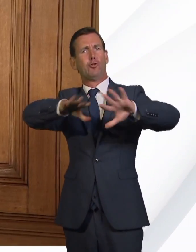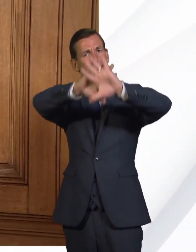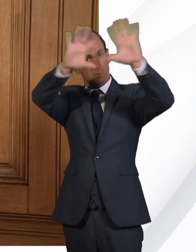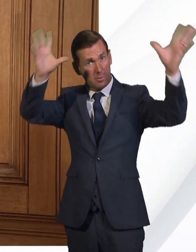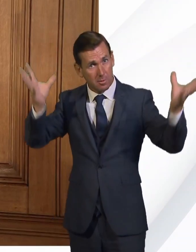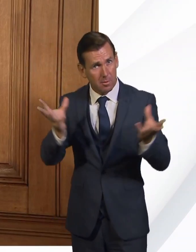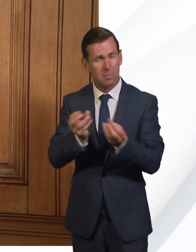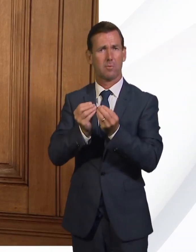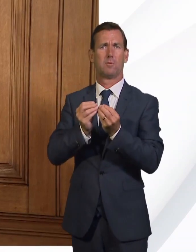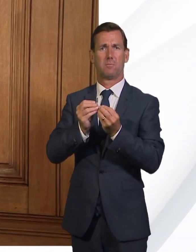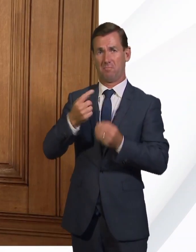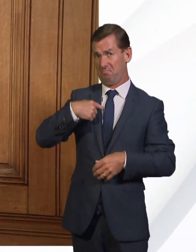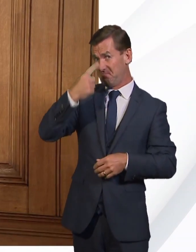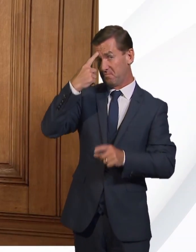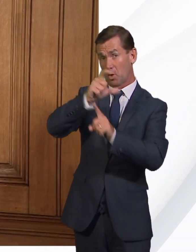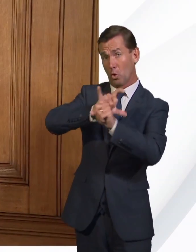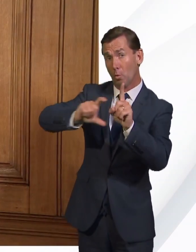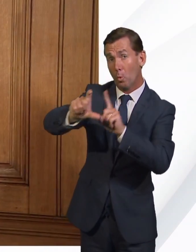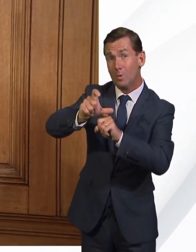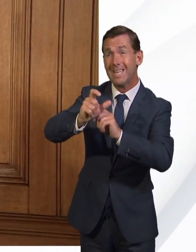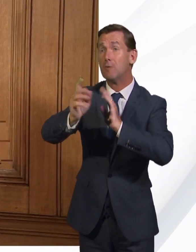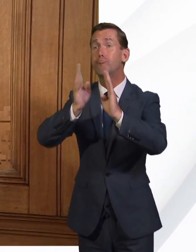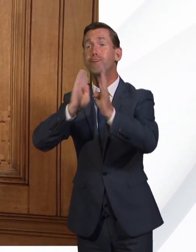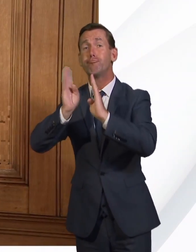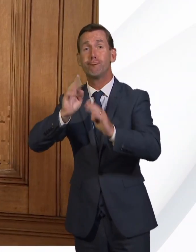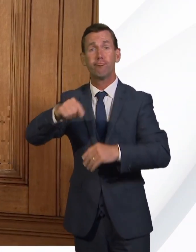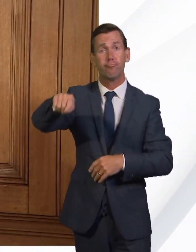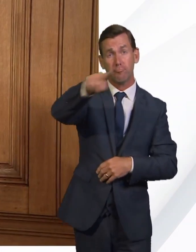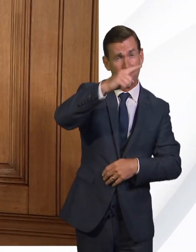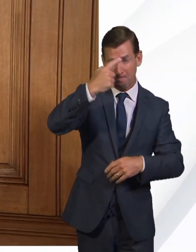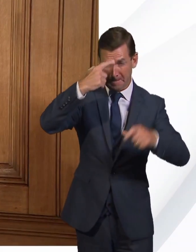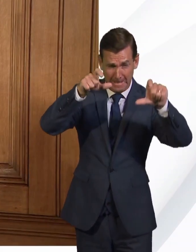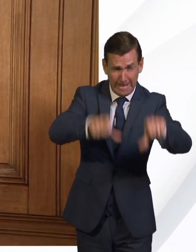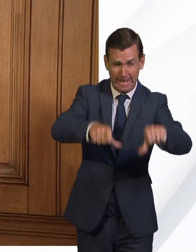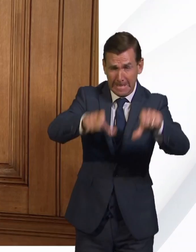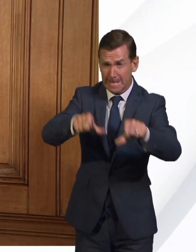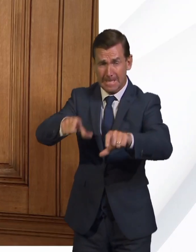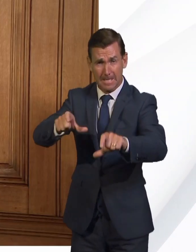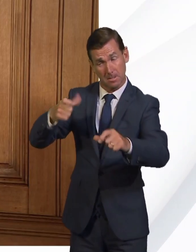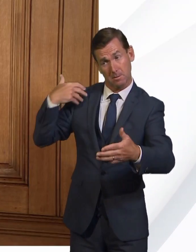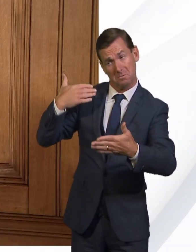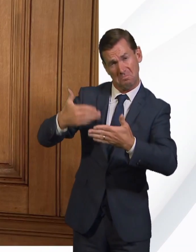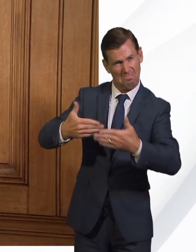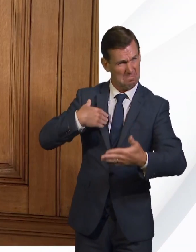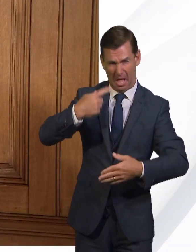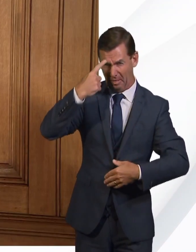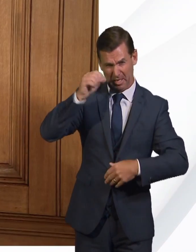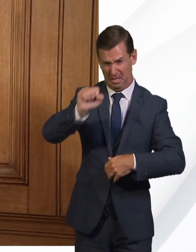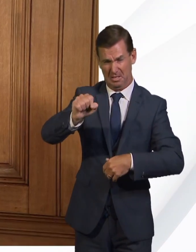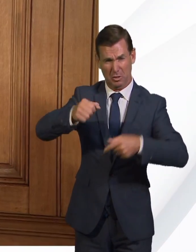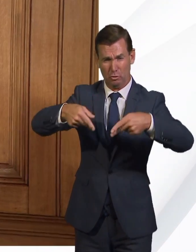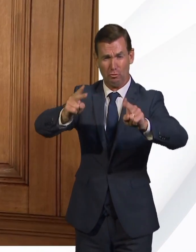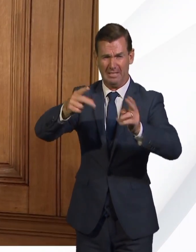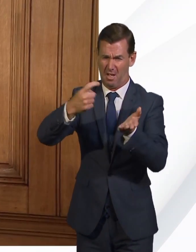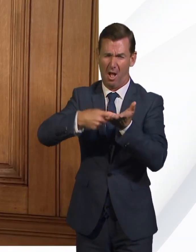the community across the country that where people have been working really hard on the social distancing measures, that R value will